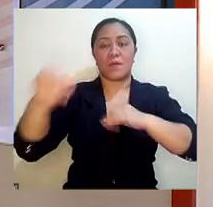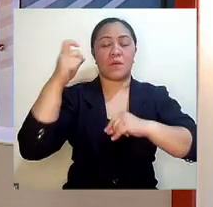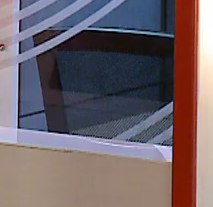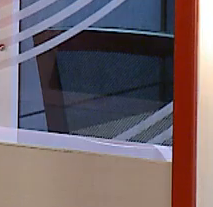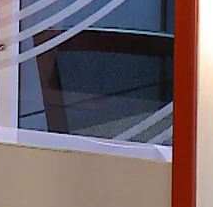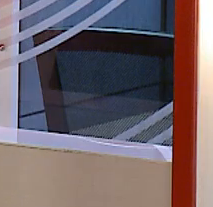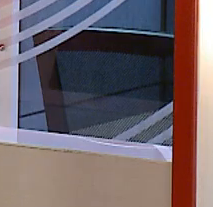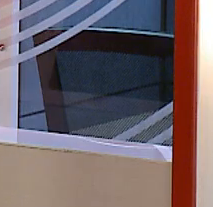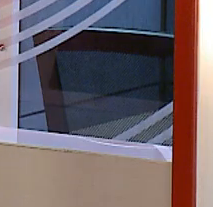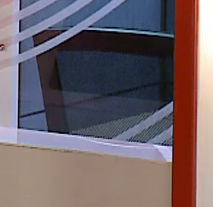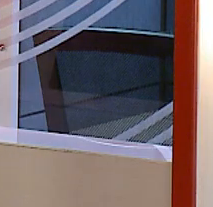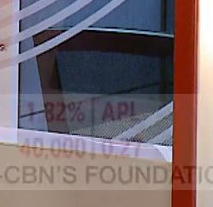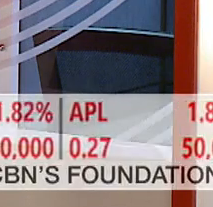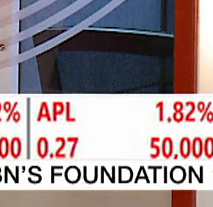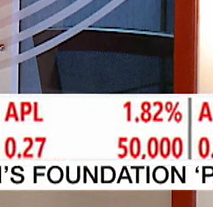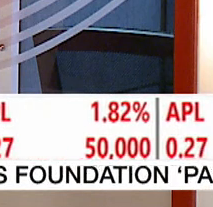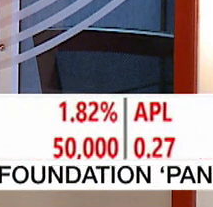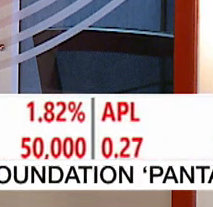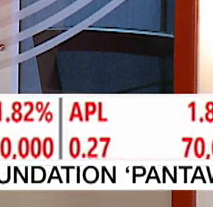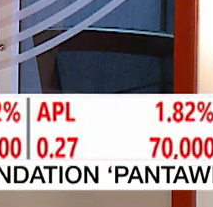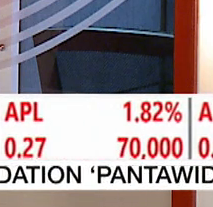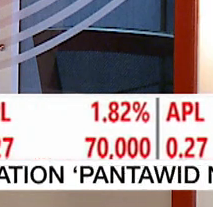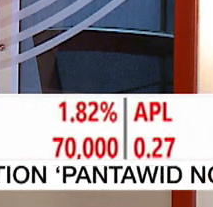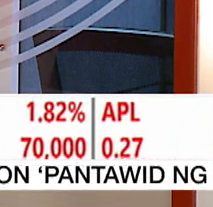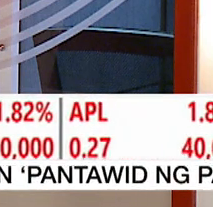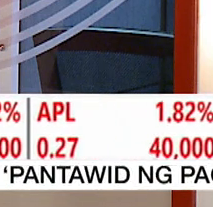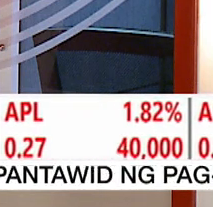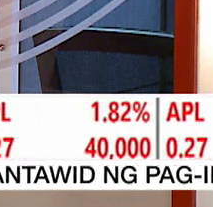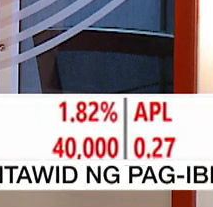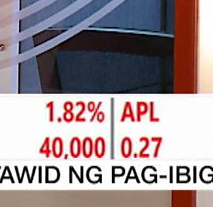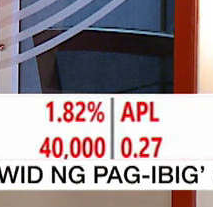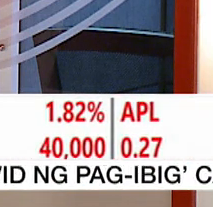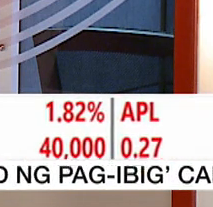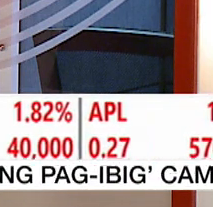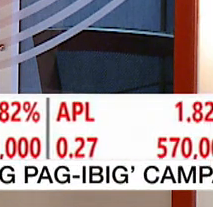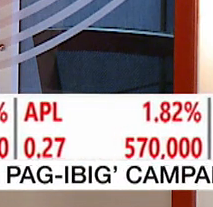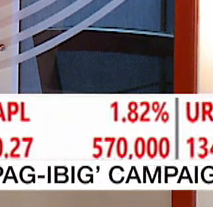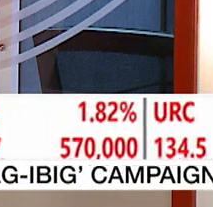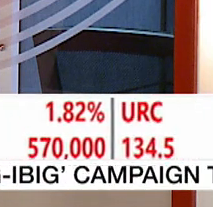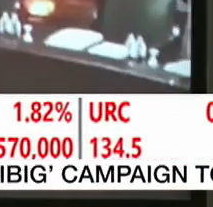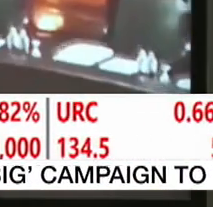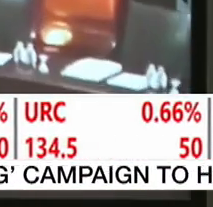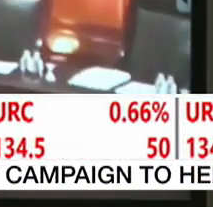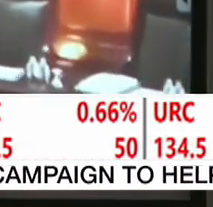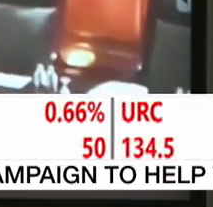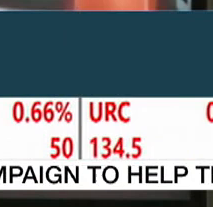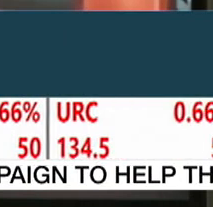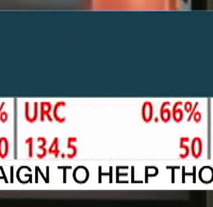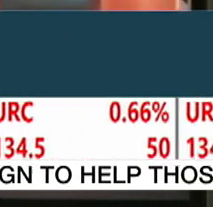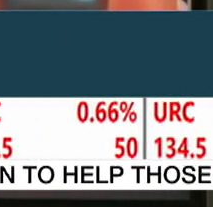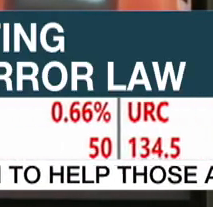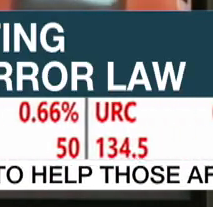on the anti-terror law. Mike Navarro is now on the line to tell us more about this. Mike, go ahead. Hi, Carmina. Supreme Court justice has